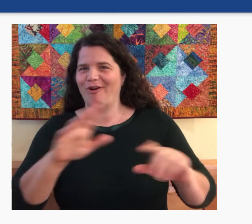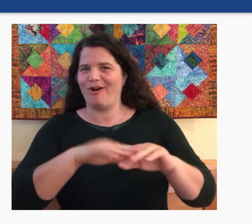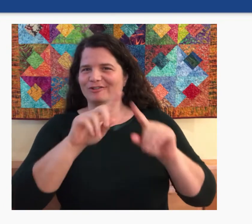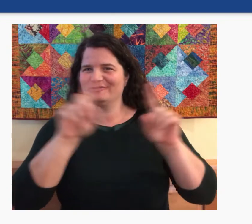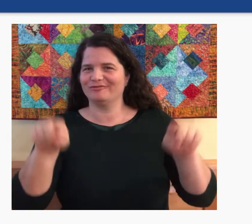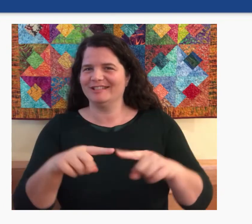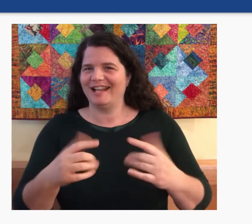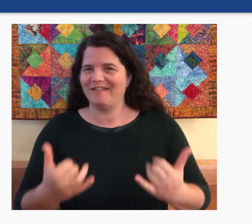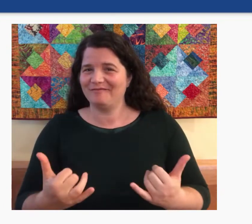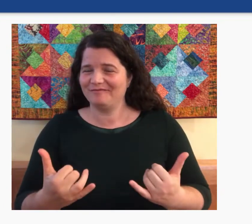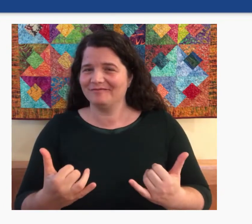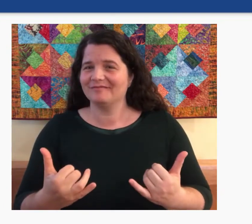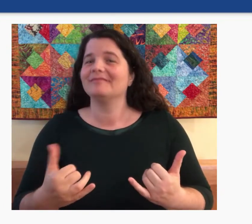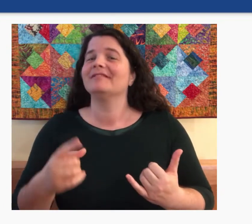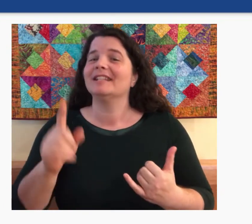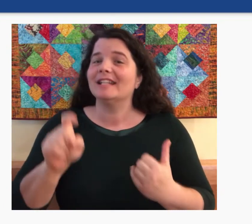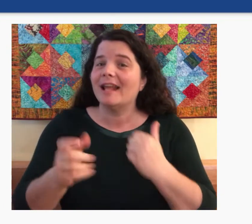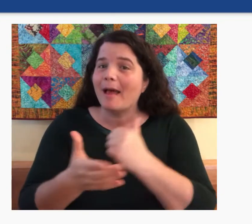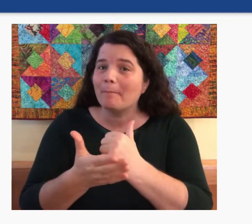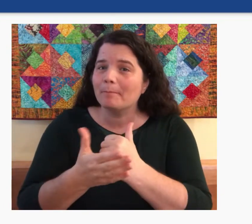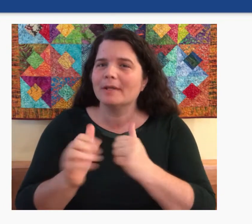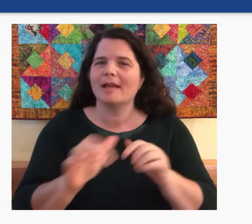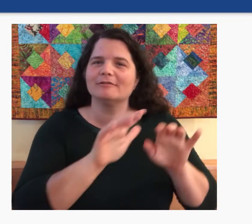ask in the chat or email